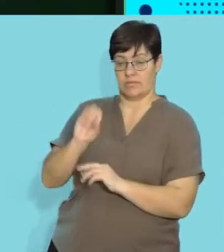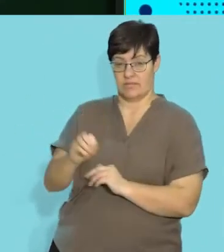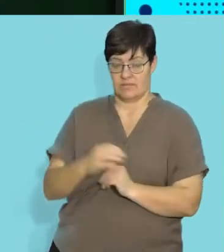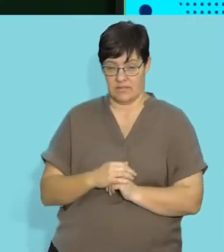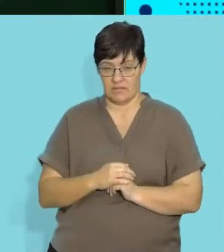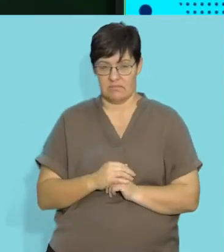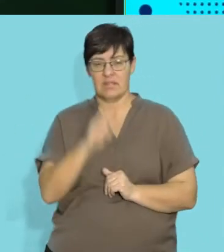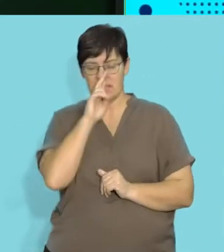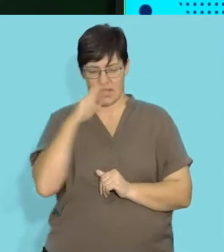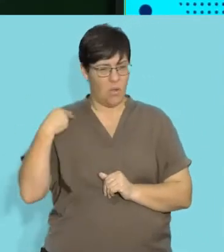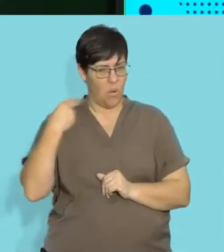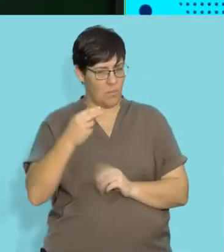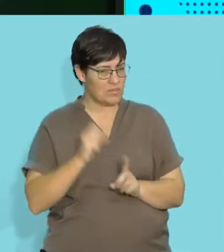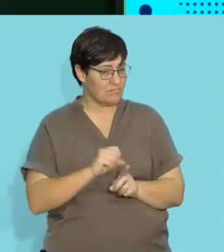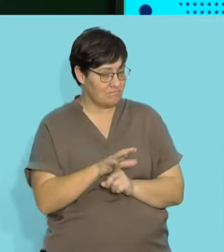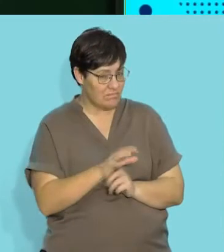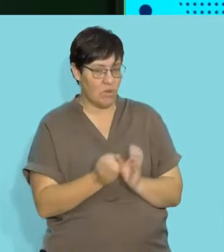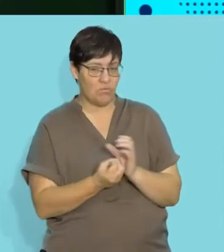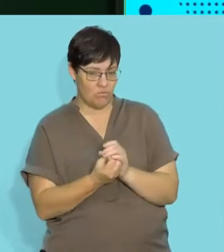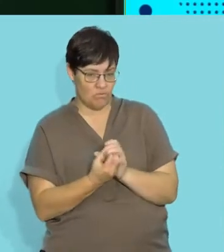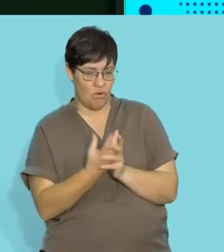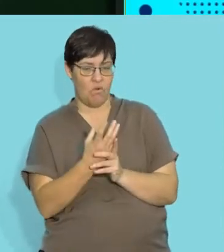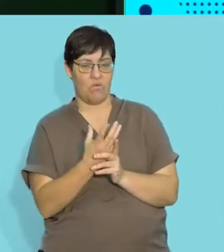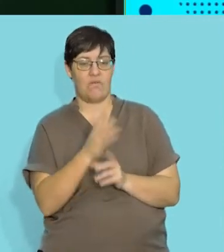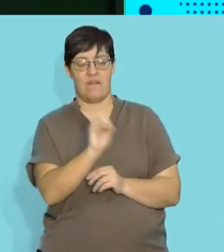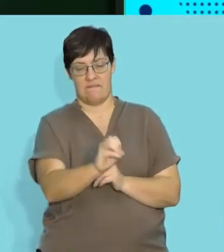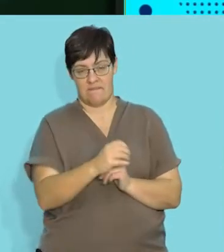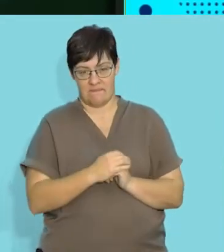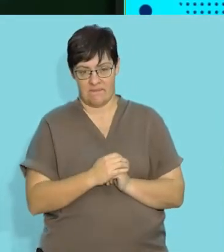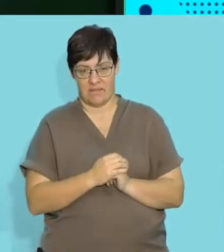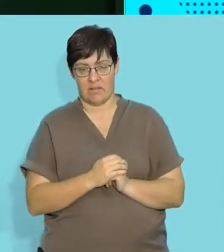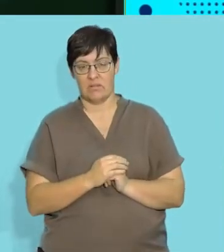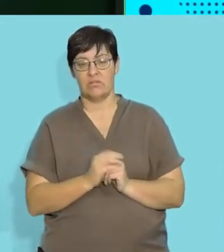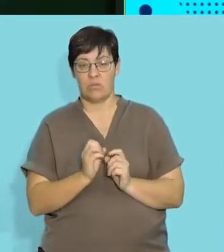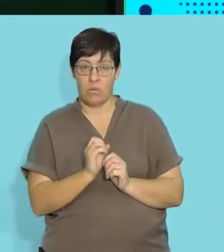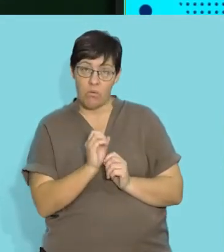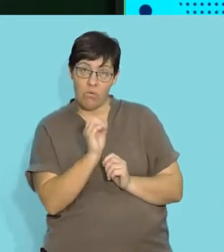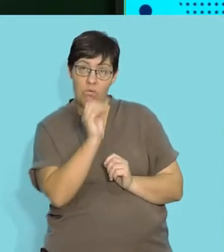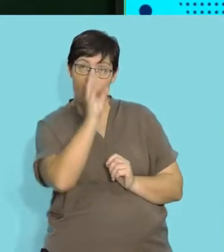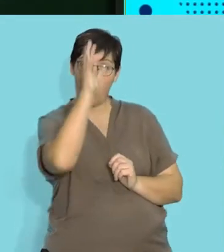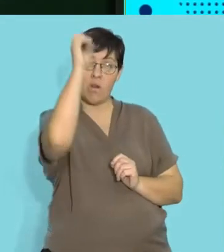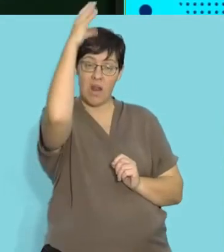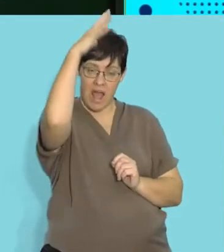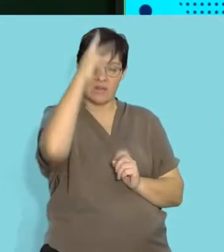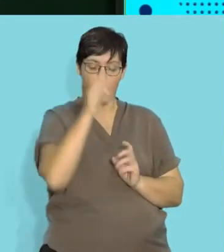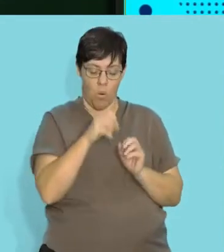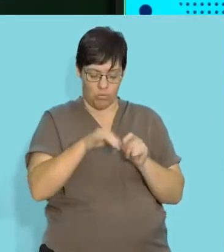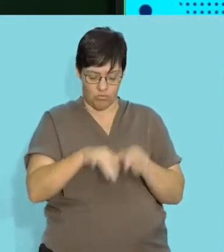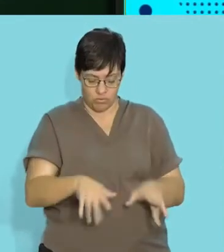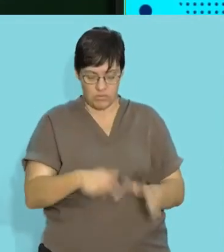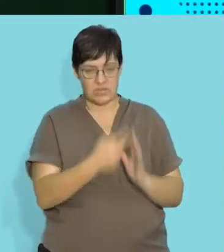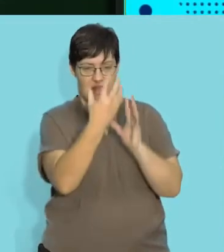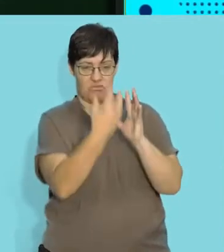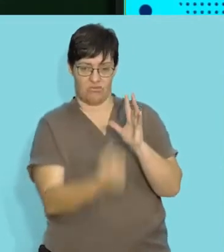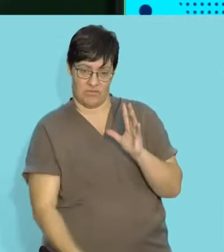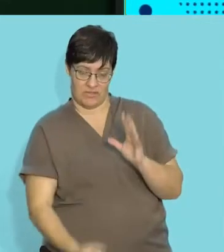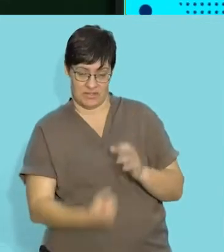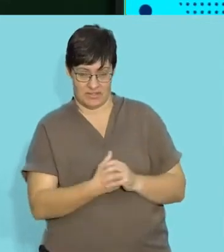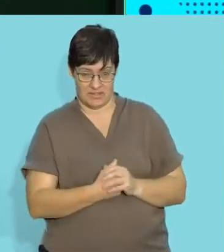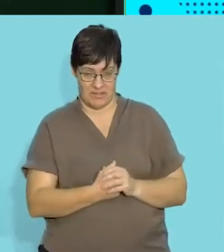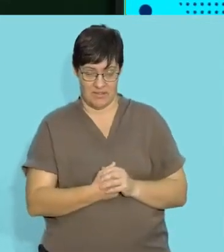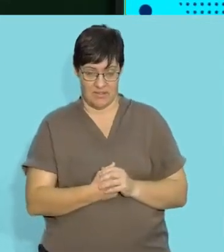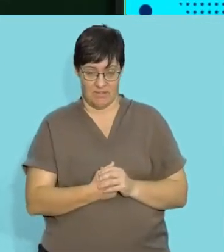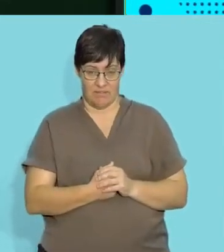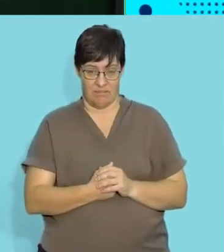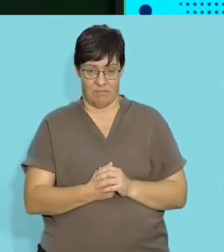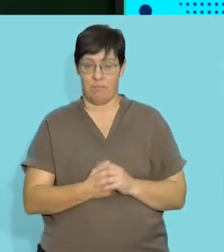So we've seen the effect of hormones influencing the growth in terms of the shoots growing towards light or even the roots growing